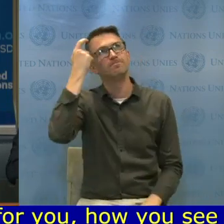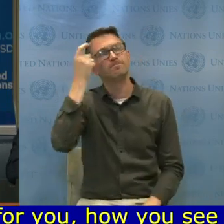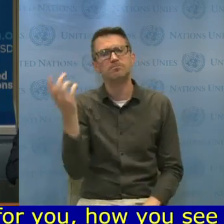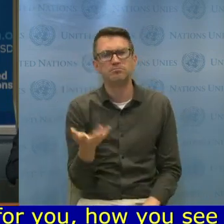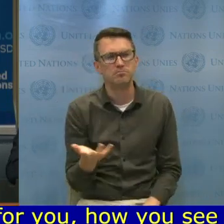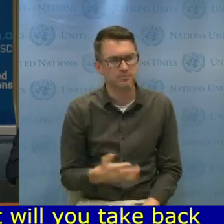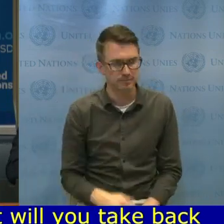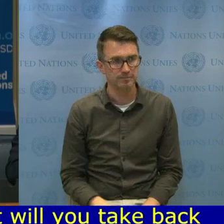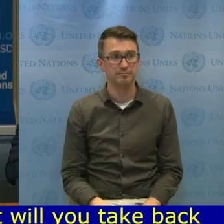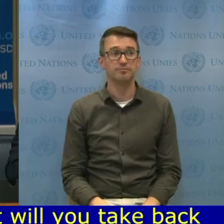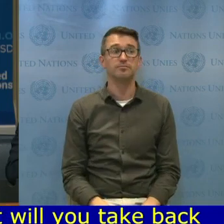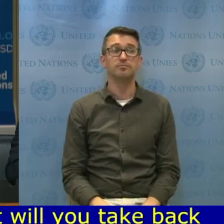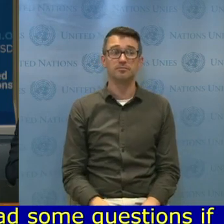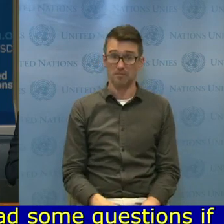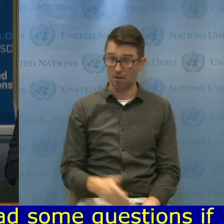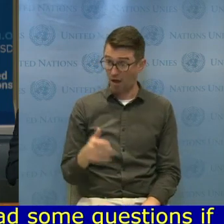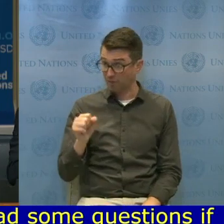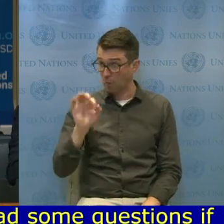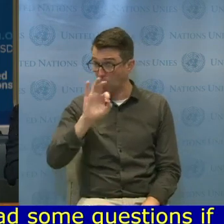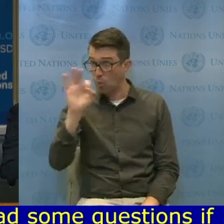Thank you.